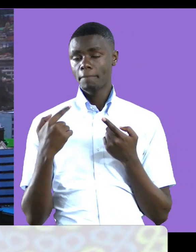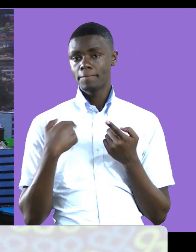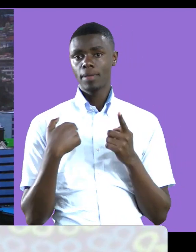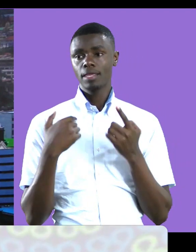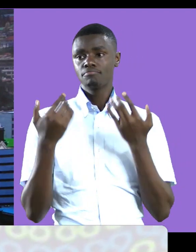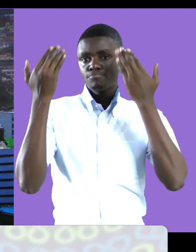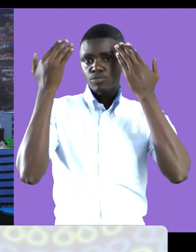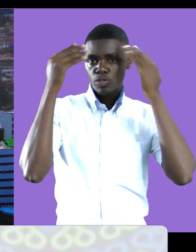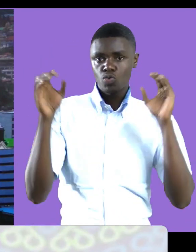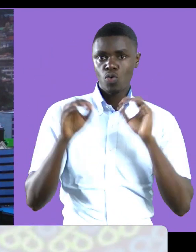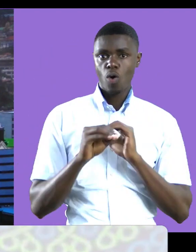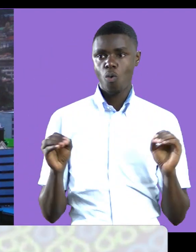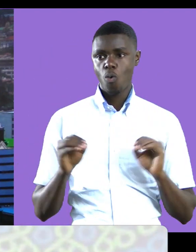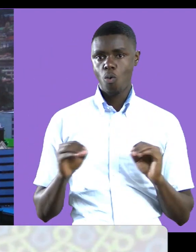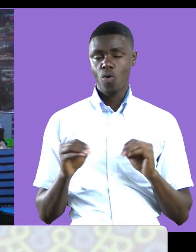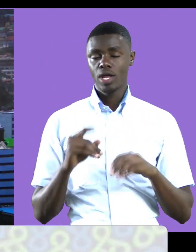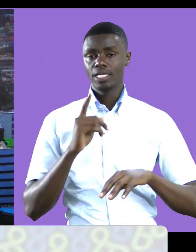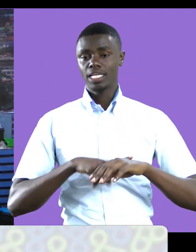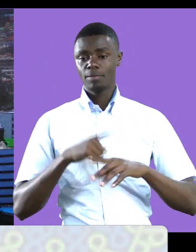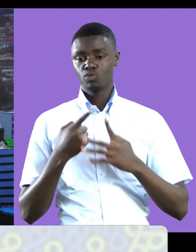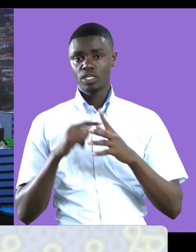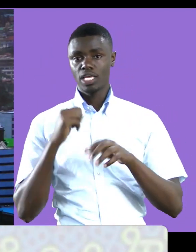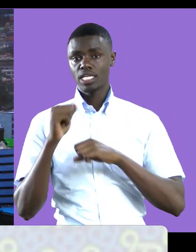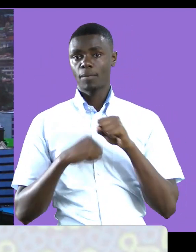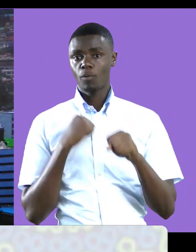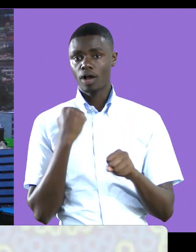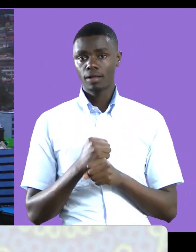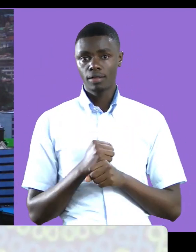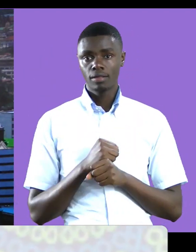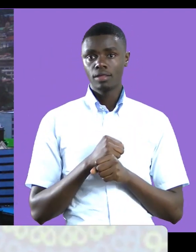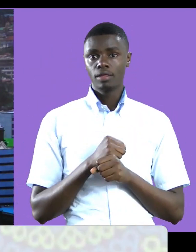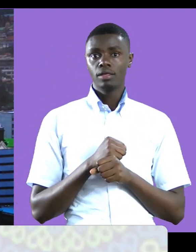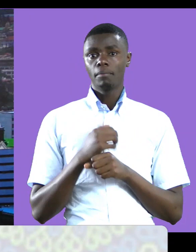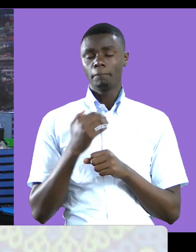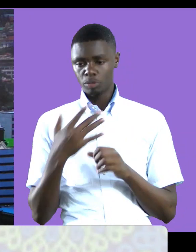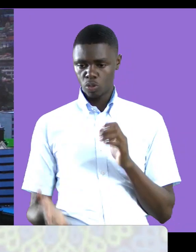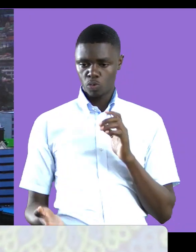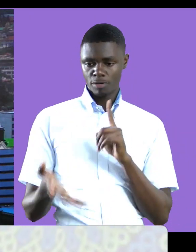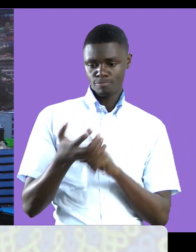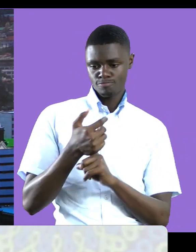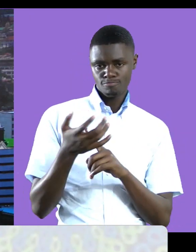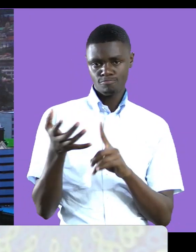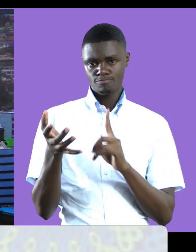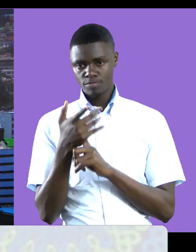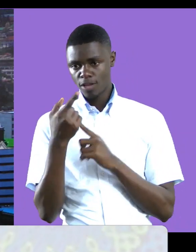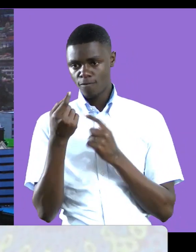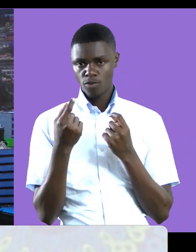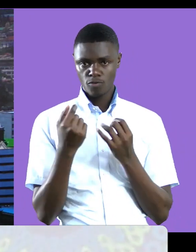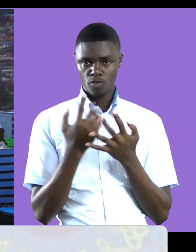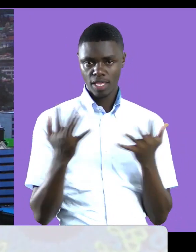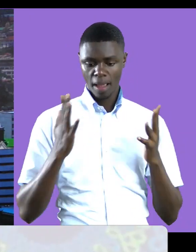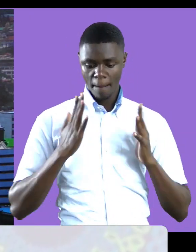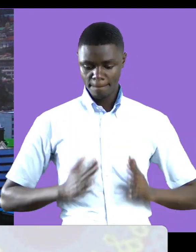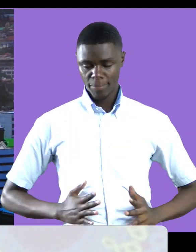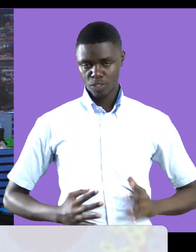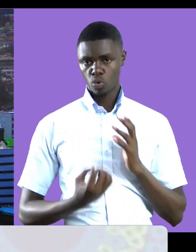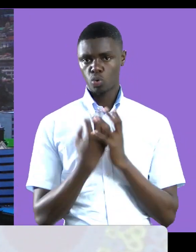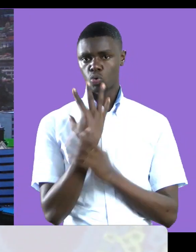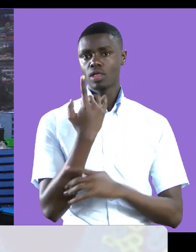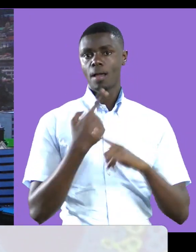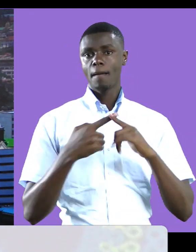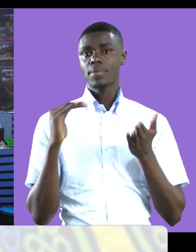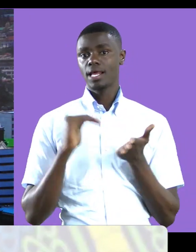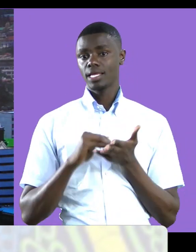know, tukisema tukianza hii mwaka, nisime sikuwa nime grasp one, two, three, a few things, personal growth, of course. But then again,